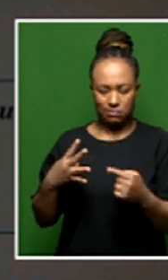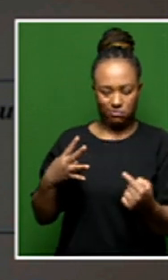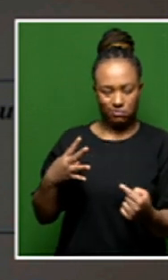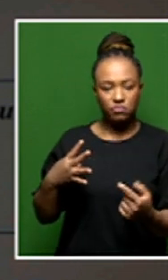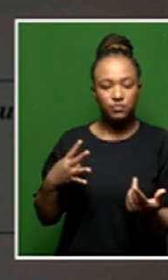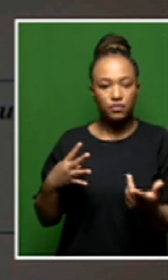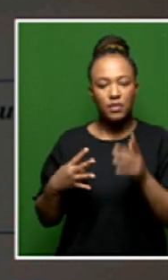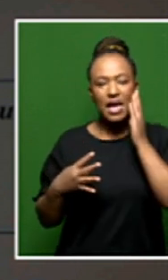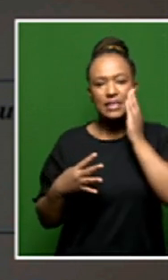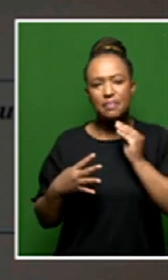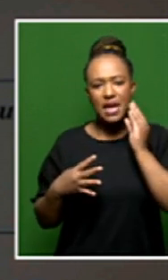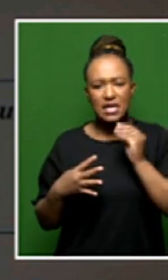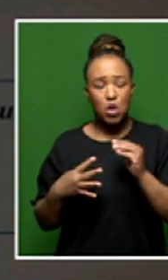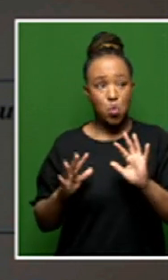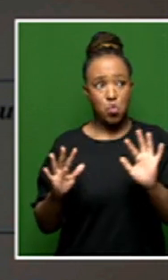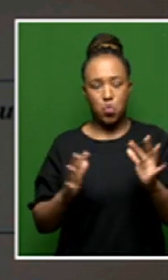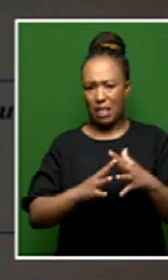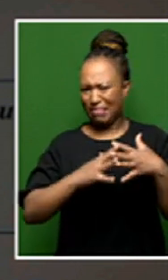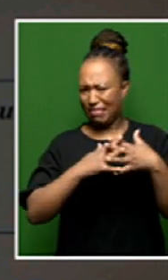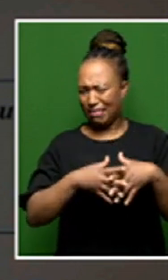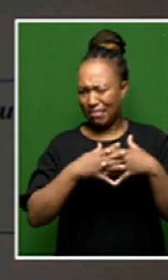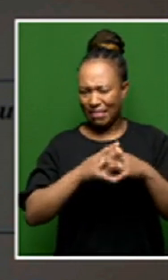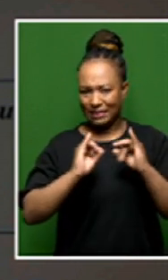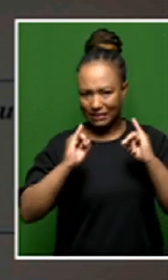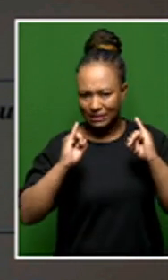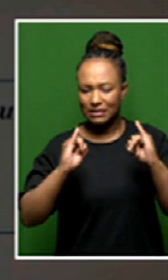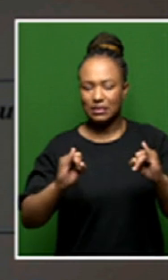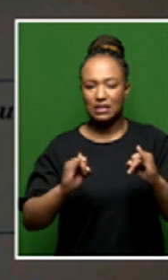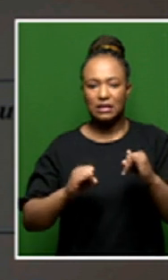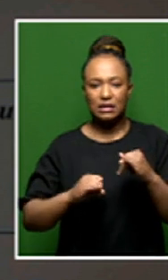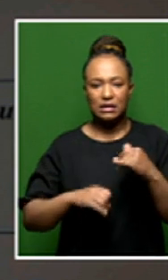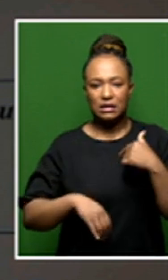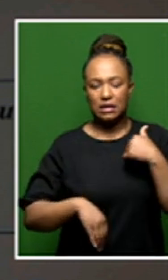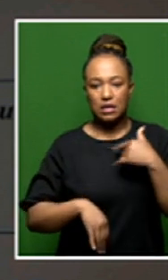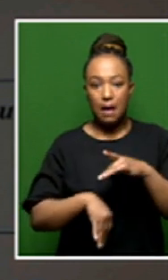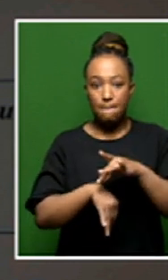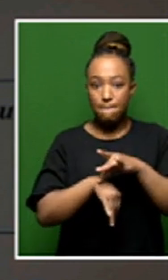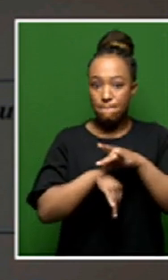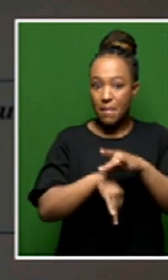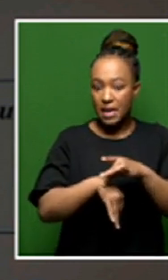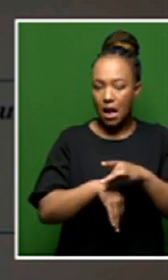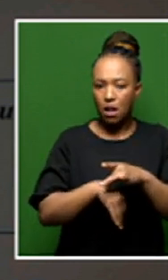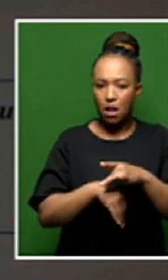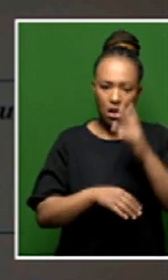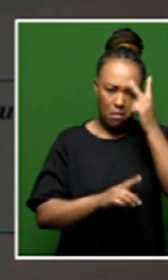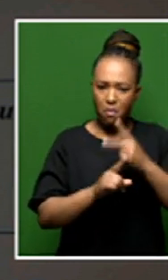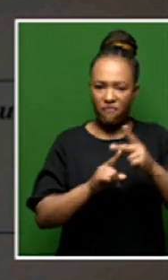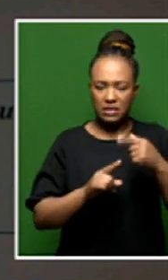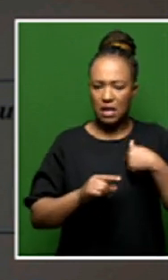The entire experience was just really bizarre. Yeah. I'm no medical professional, but,